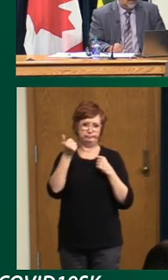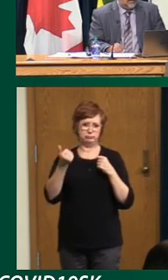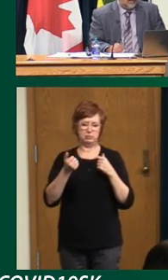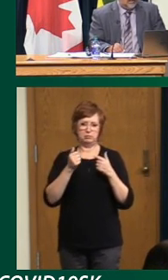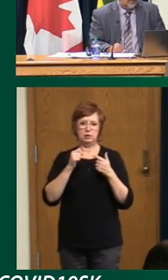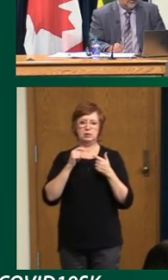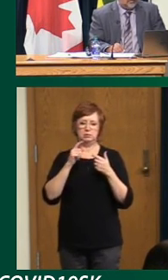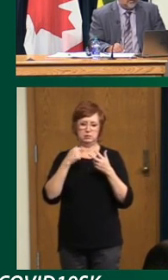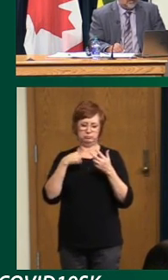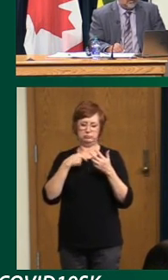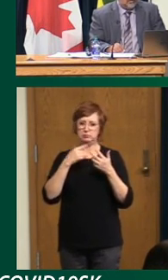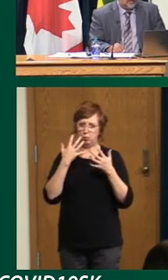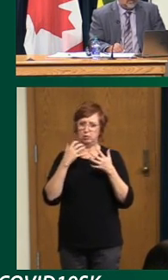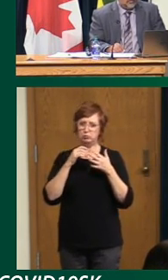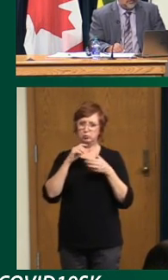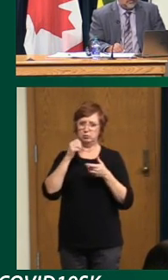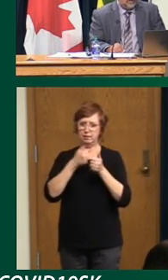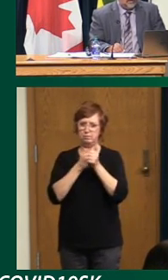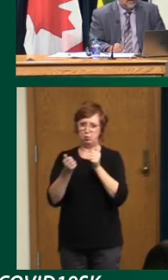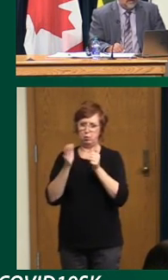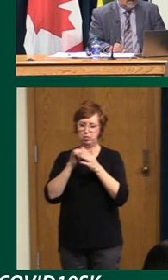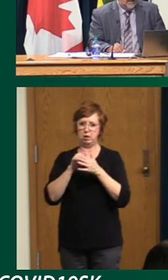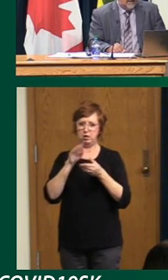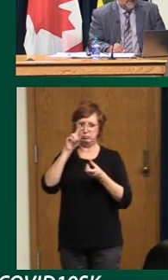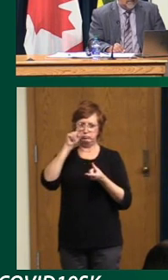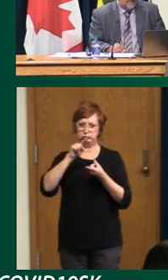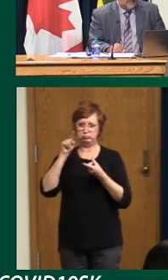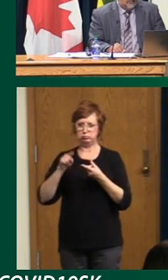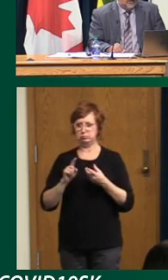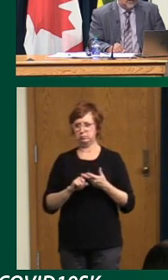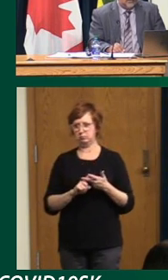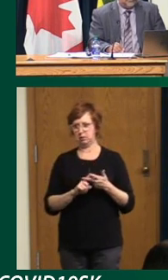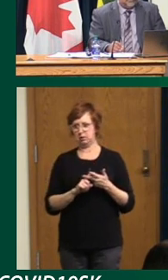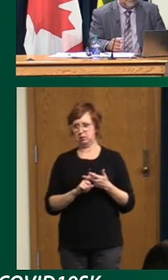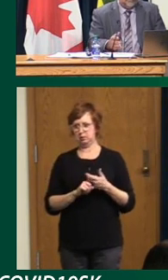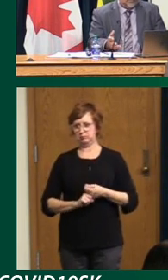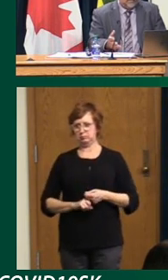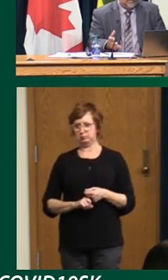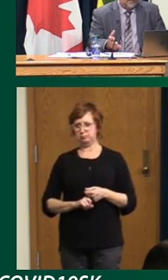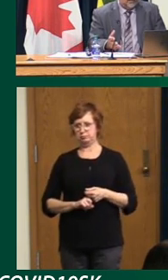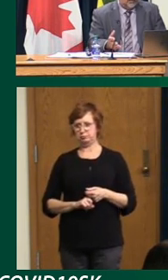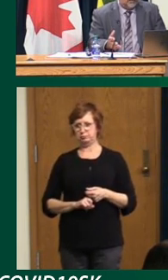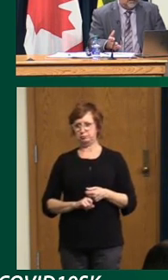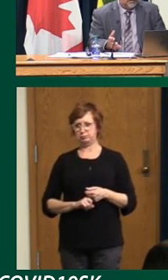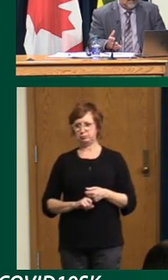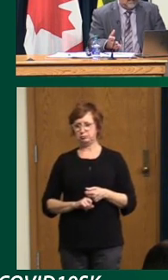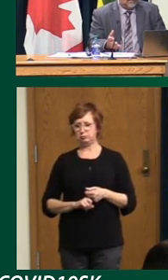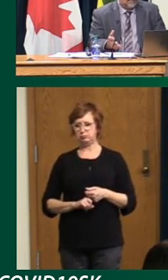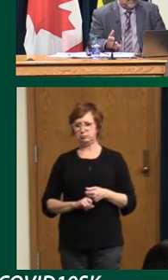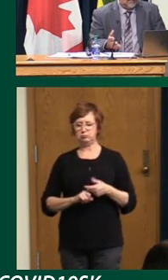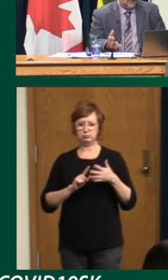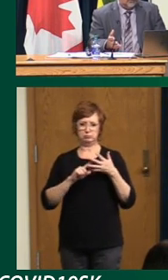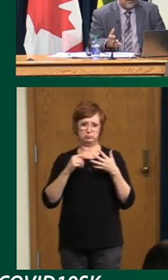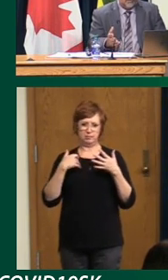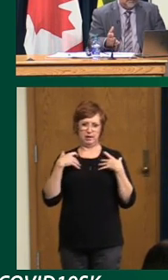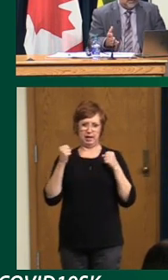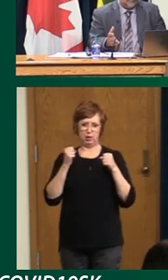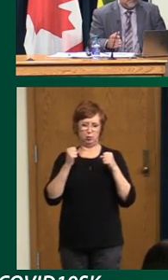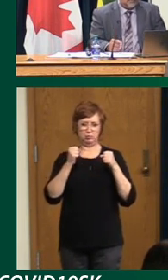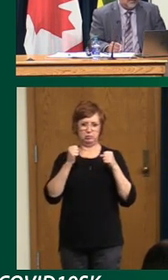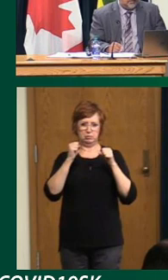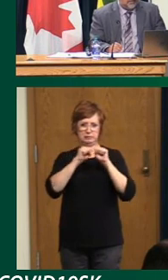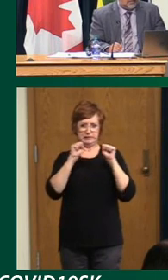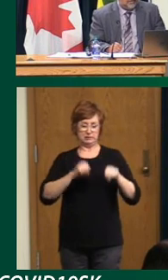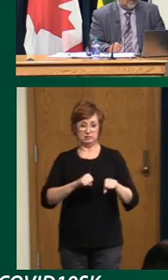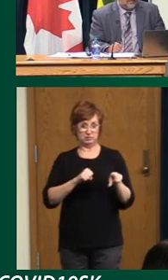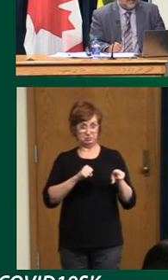all international and interprovincial travel as much as possible. We obviously have not had any transmission in the healthcare setting so far. In the past,